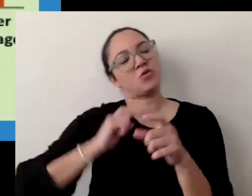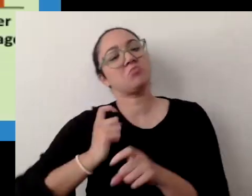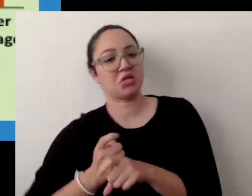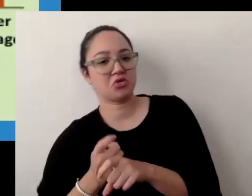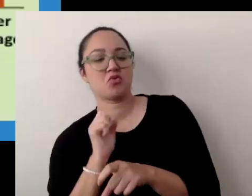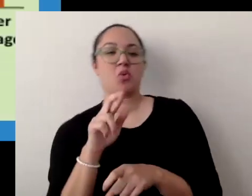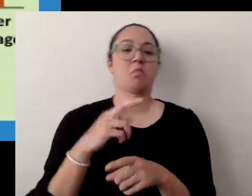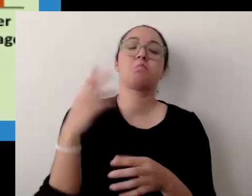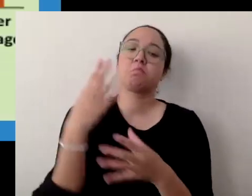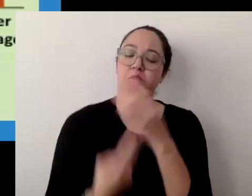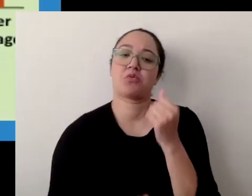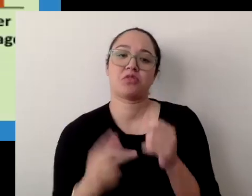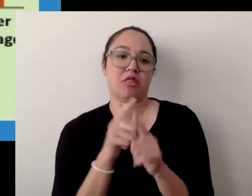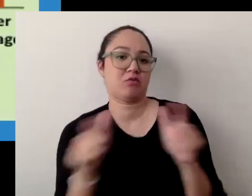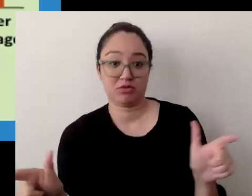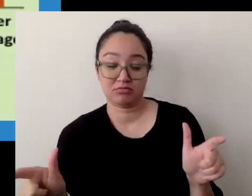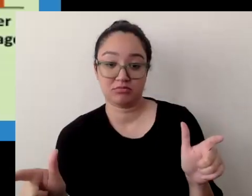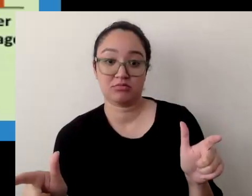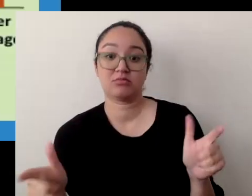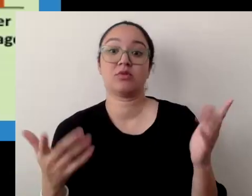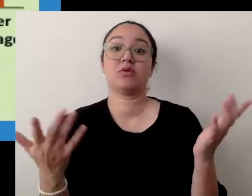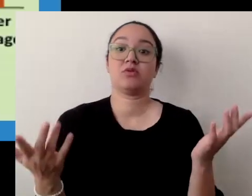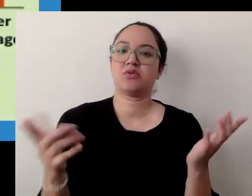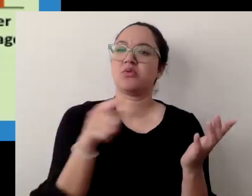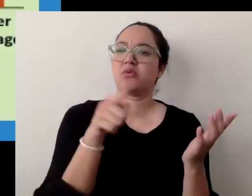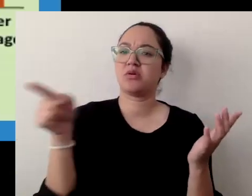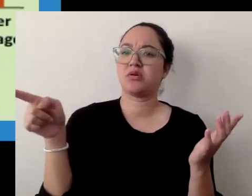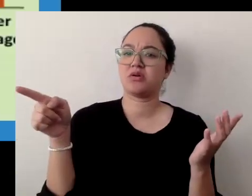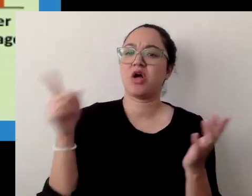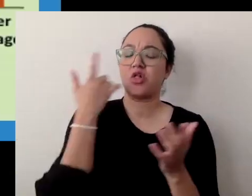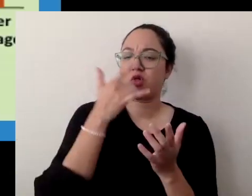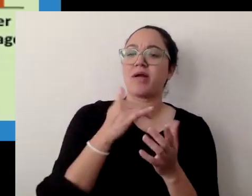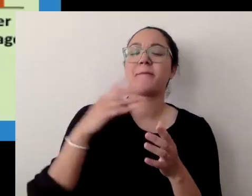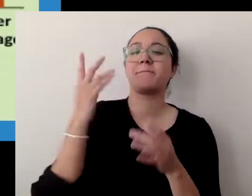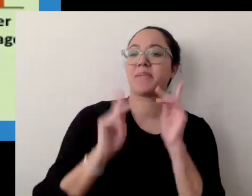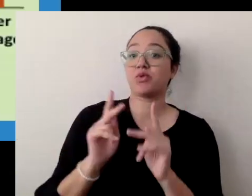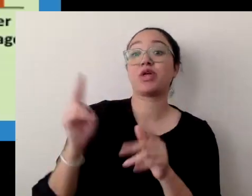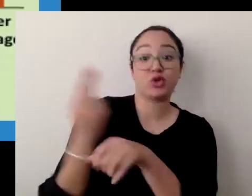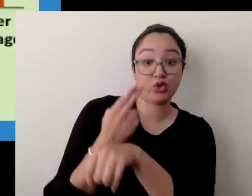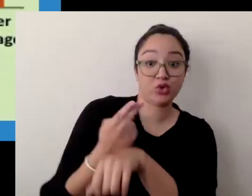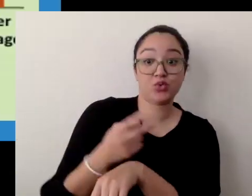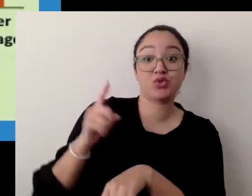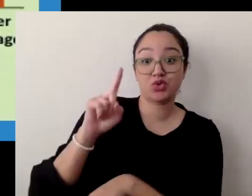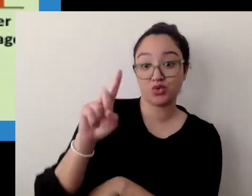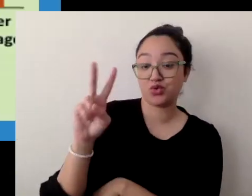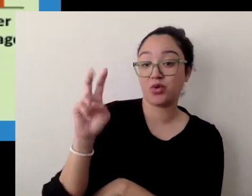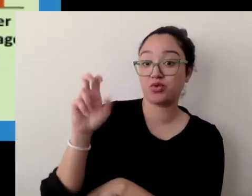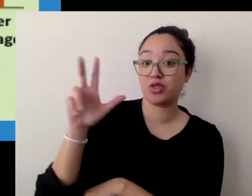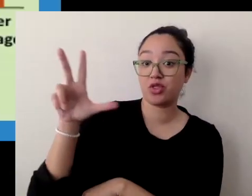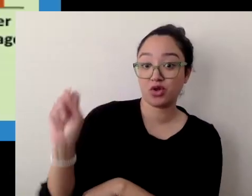Spanish or both languages. And so these are the folks that use the terms. Here's 230